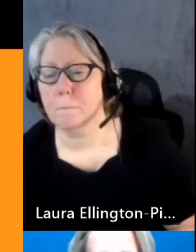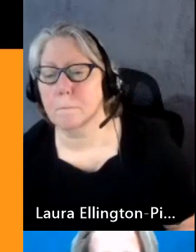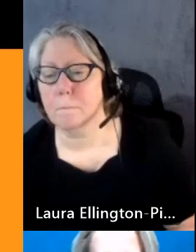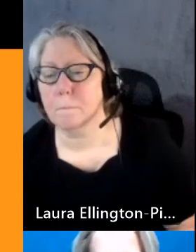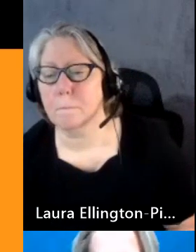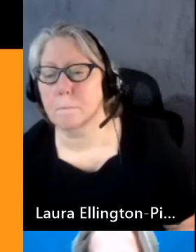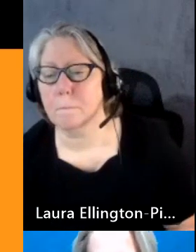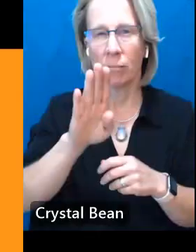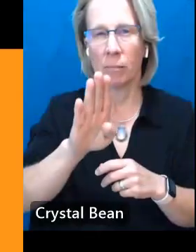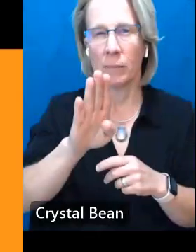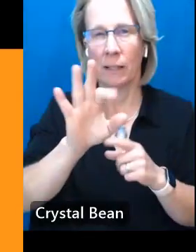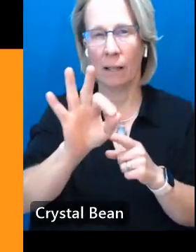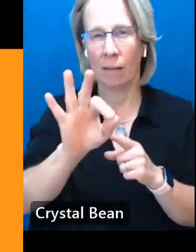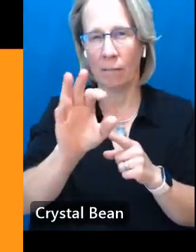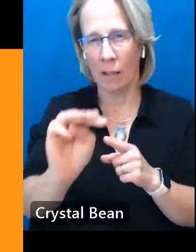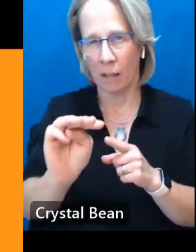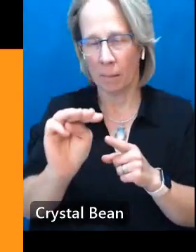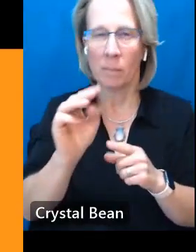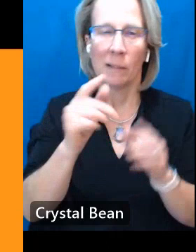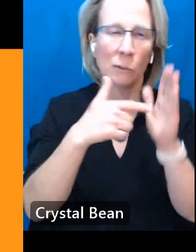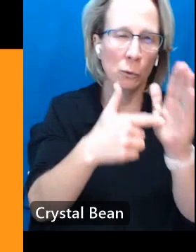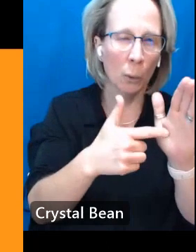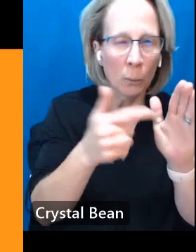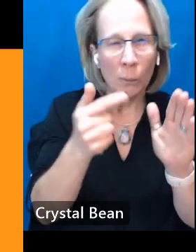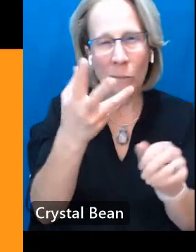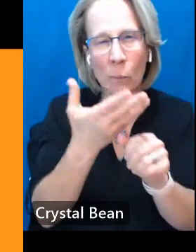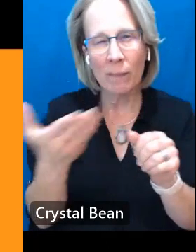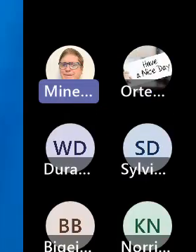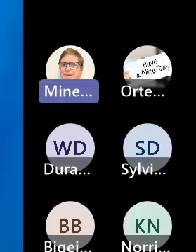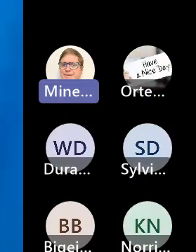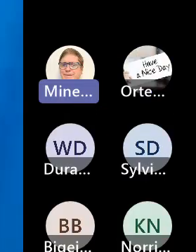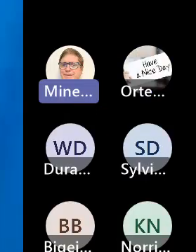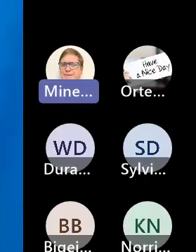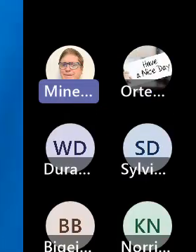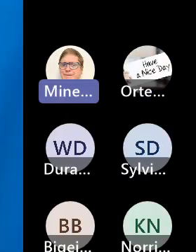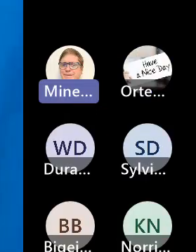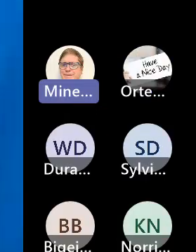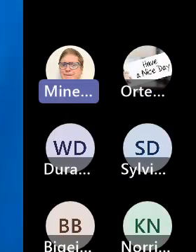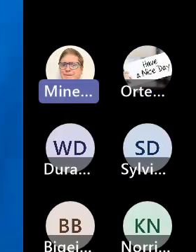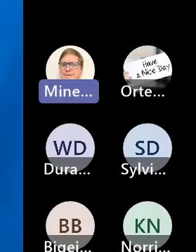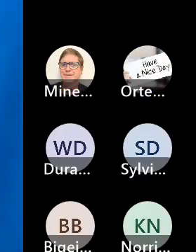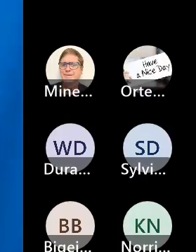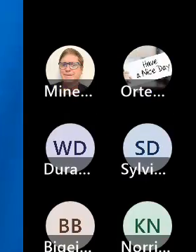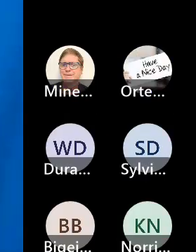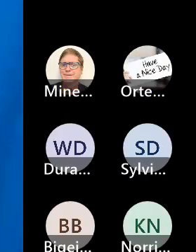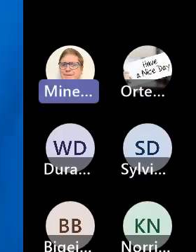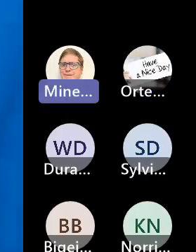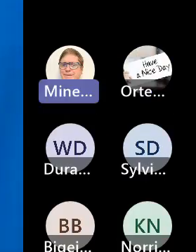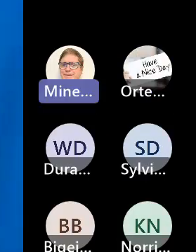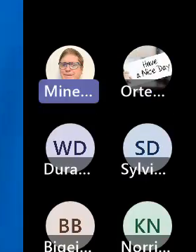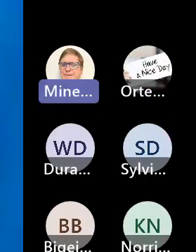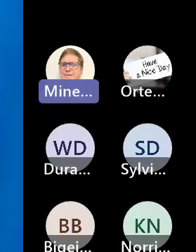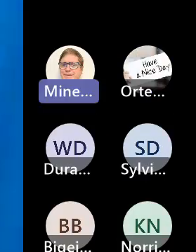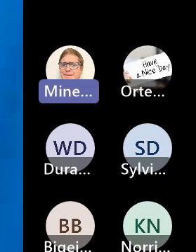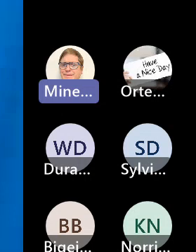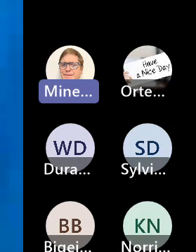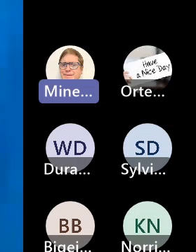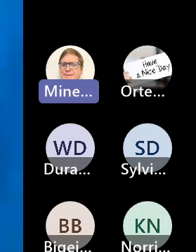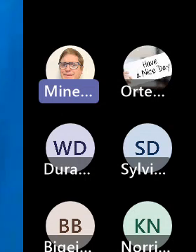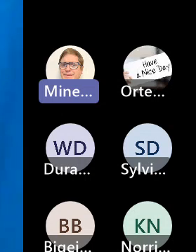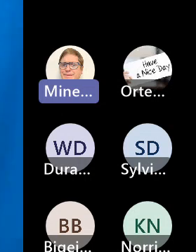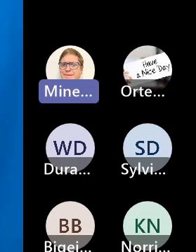before we wrap up. And if you've got any questions, feel free to type them in the chat, of course. It needs to be 1 second to